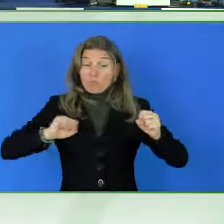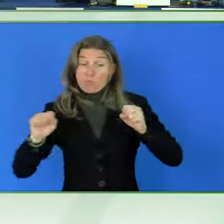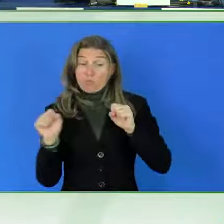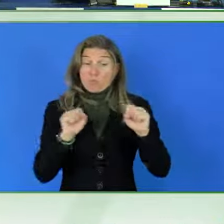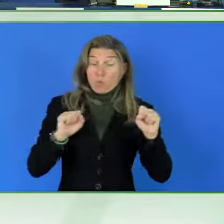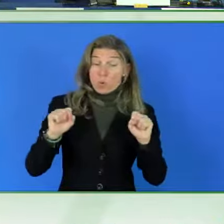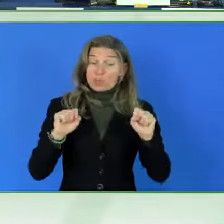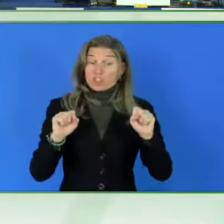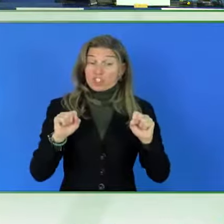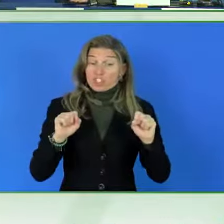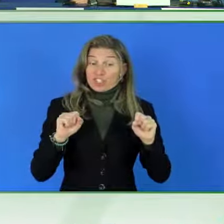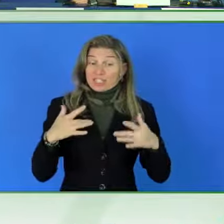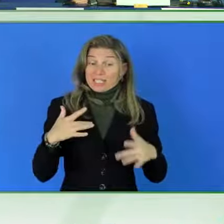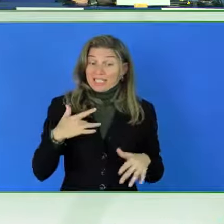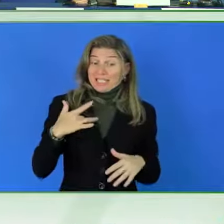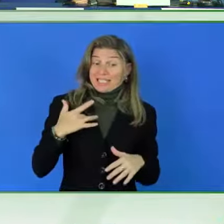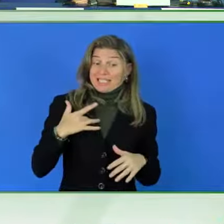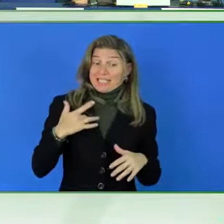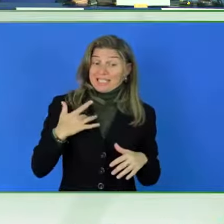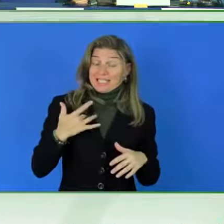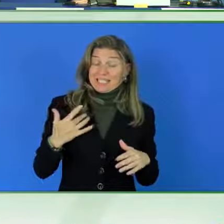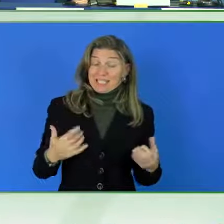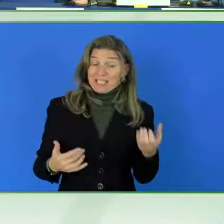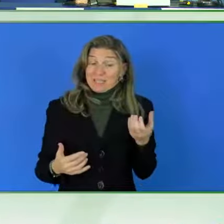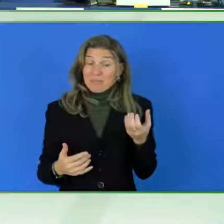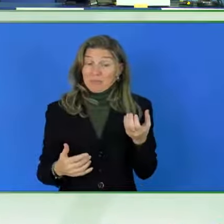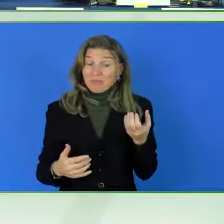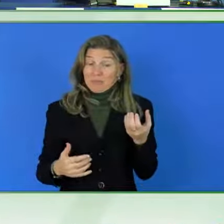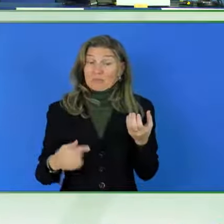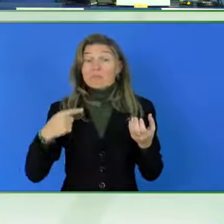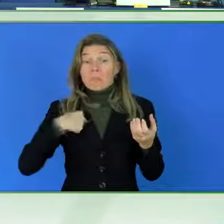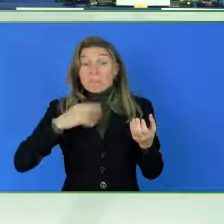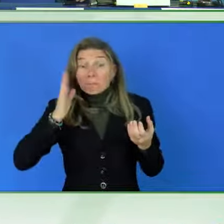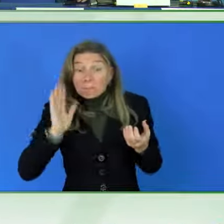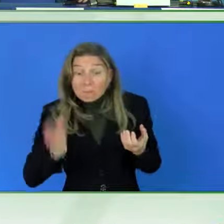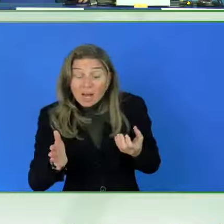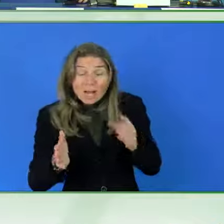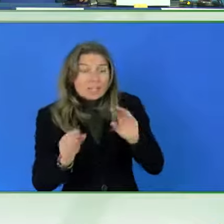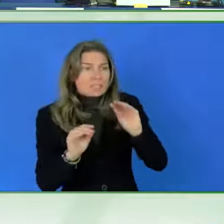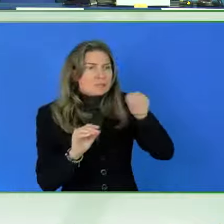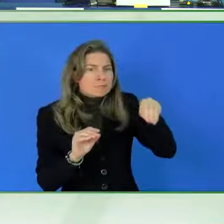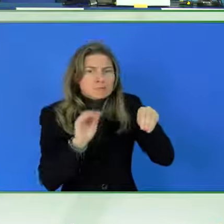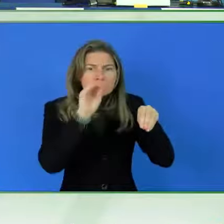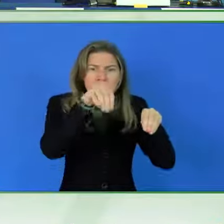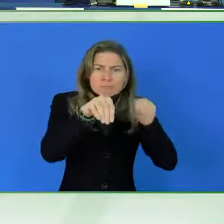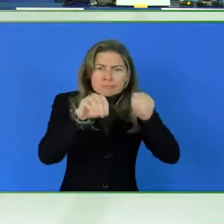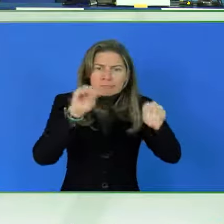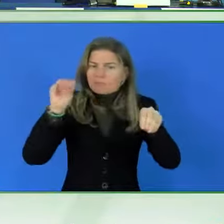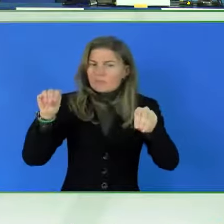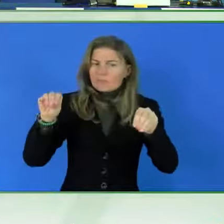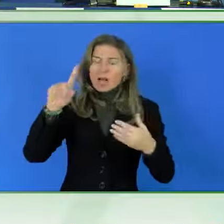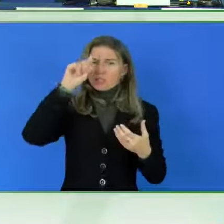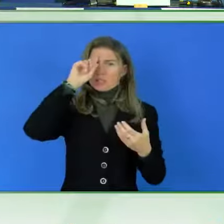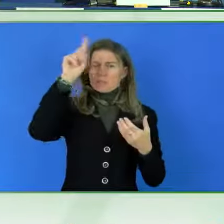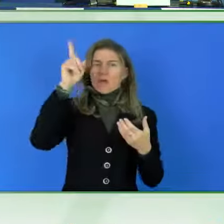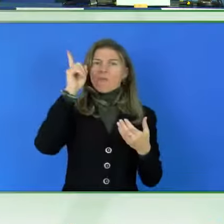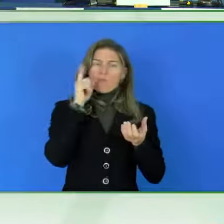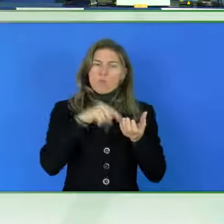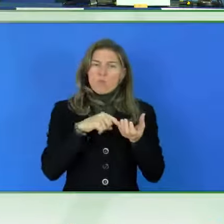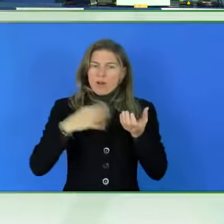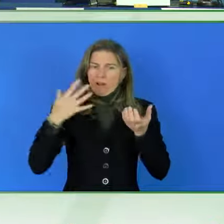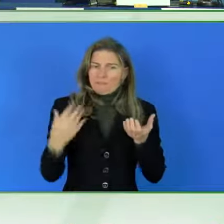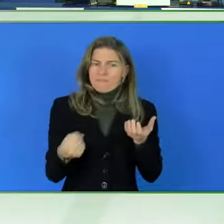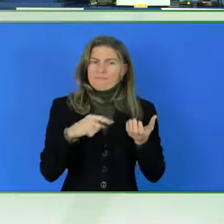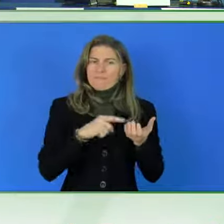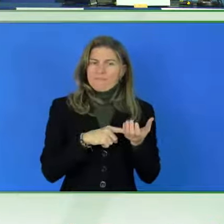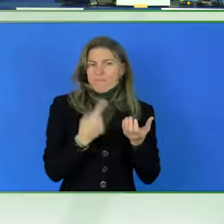work. So we don't need to go in and put in any additional infrastructure, and it makes it very simple for us to